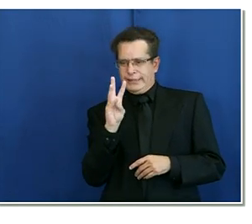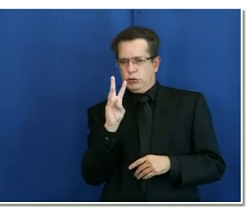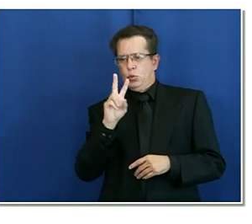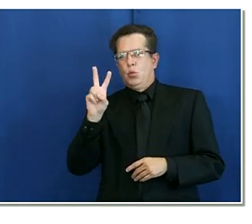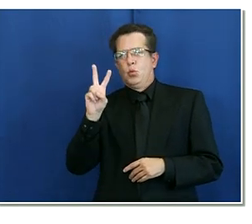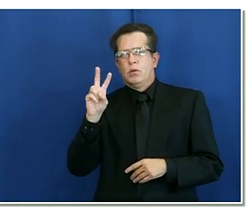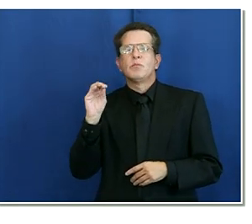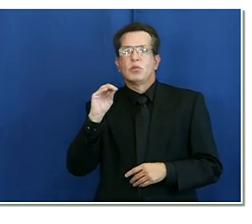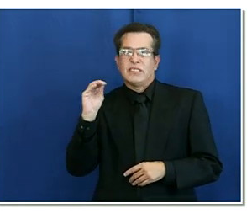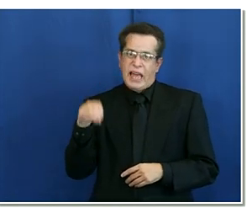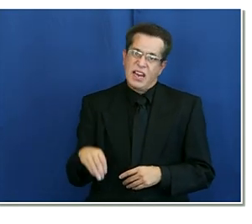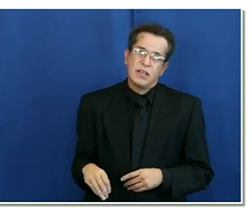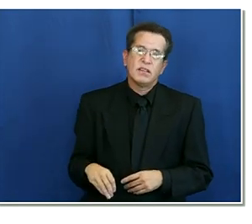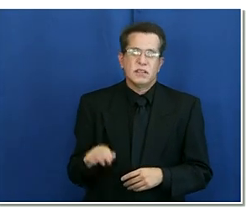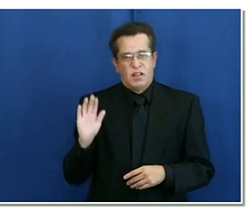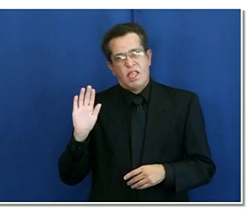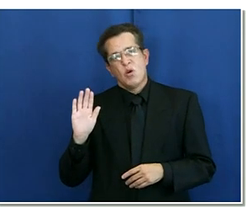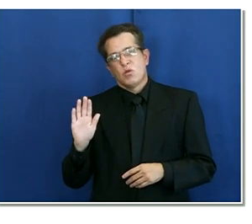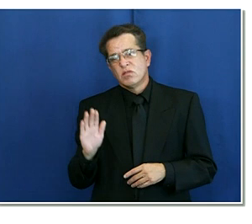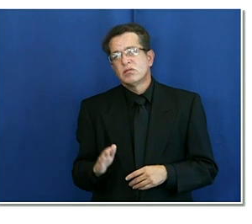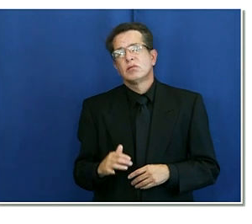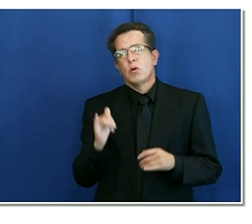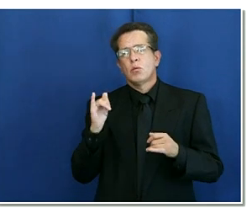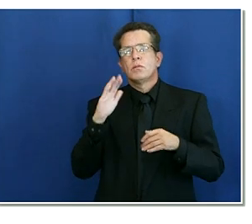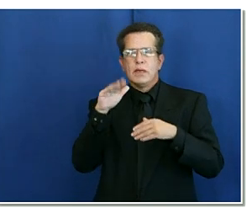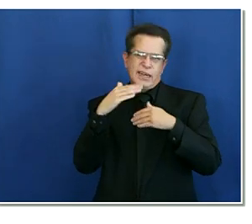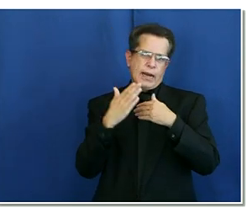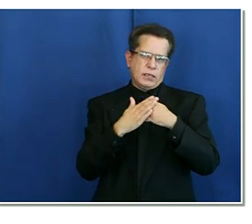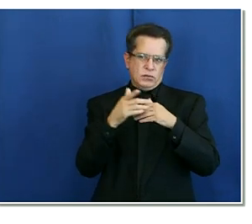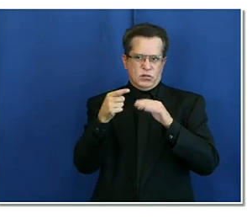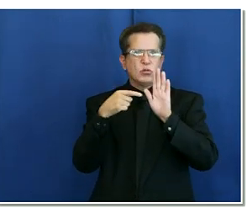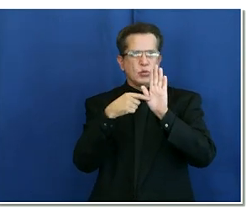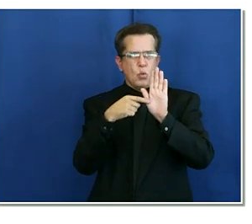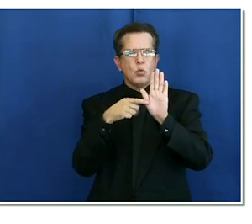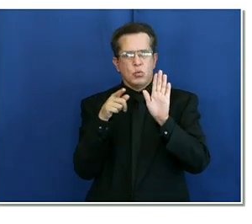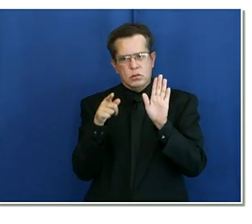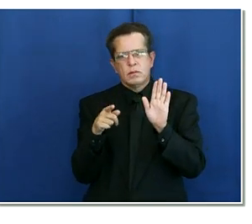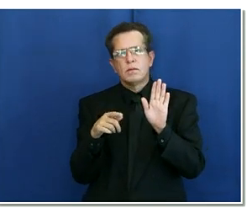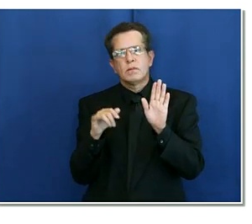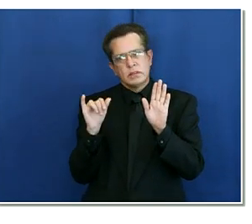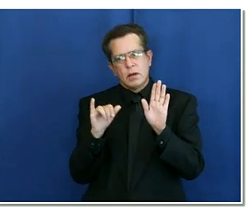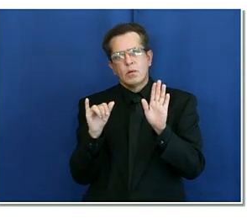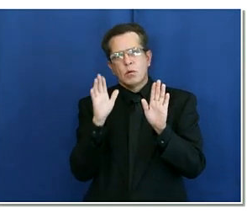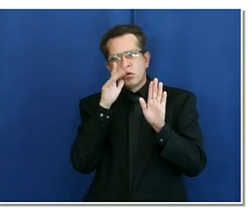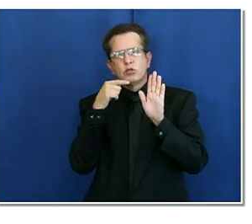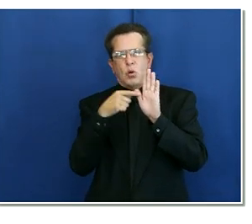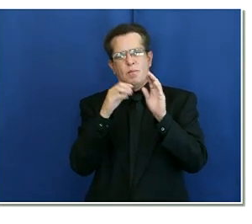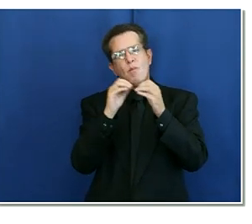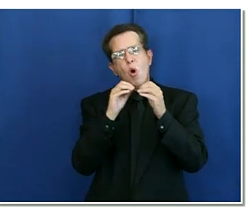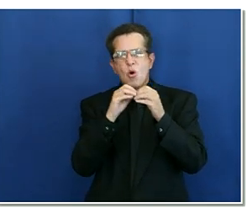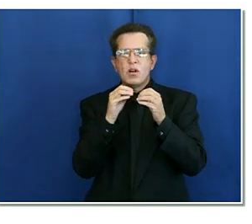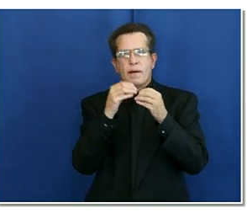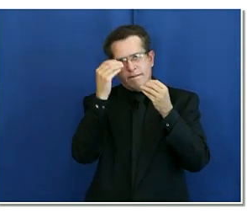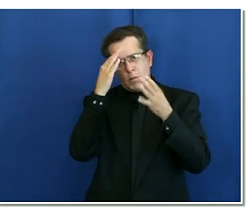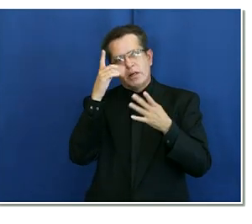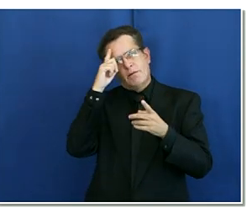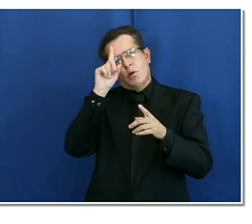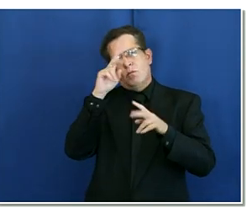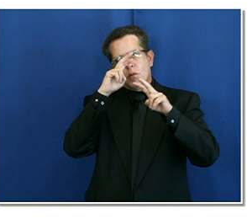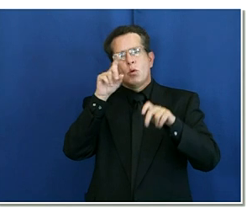62%. In this next slide, we will provide additional demographic information related to